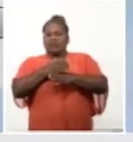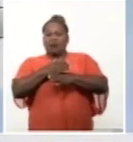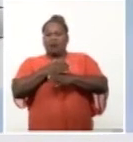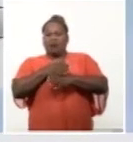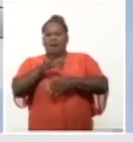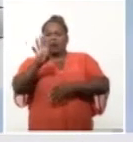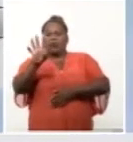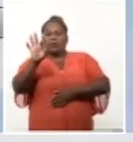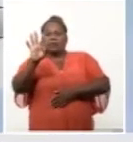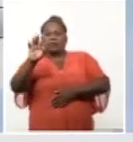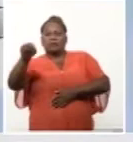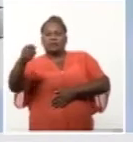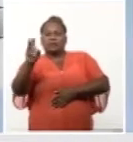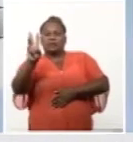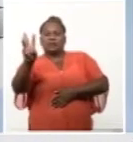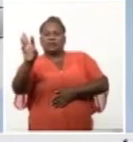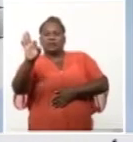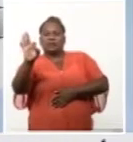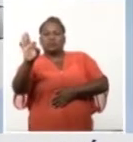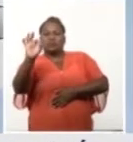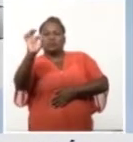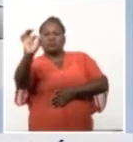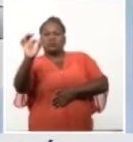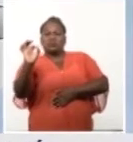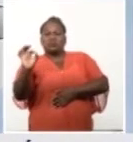accounts for